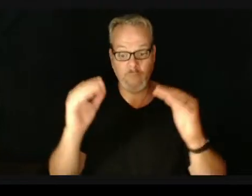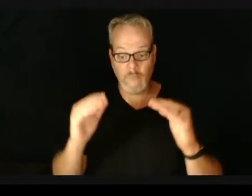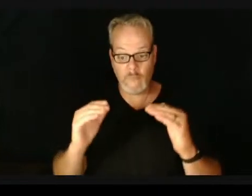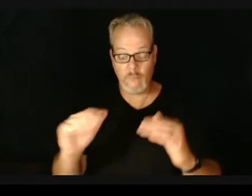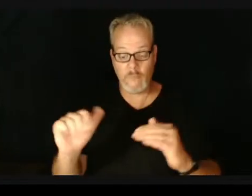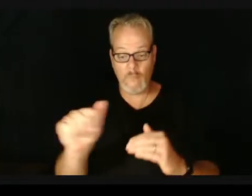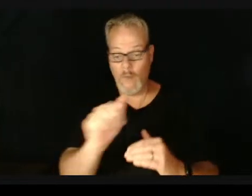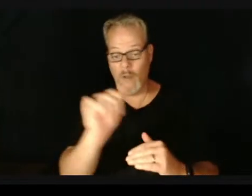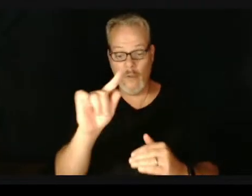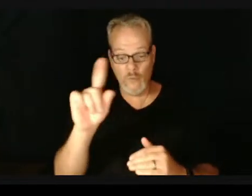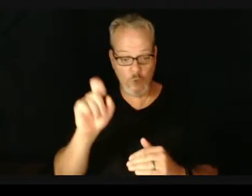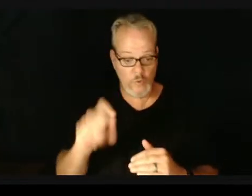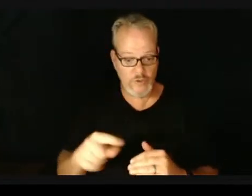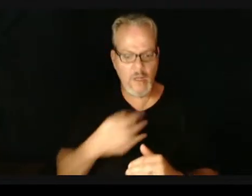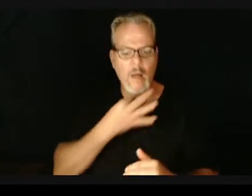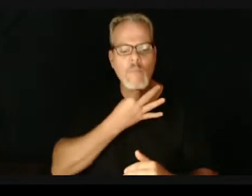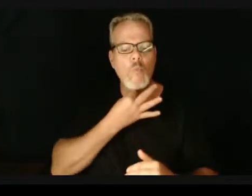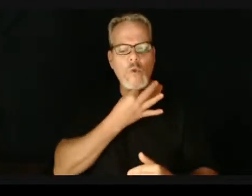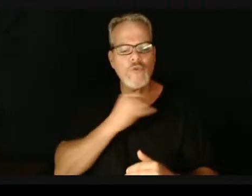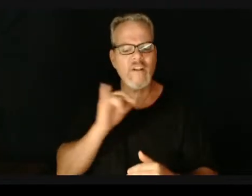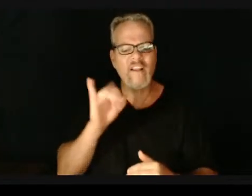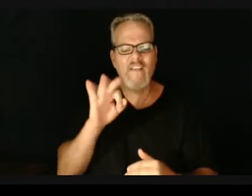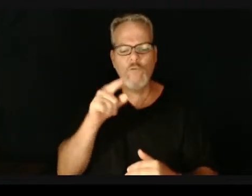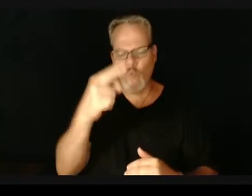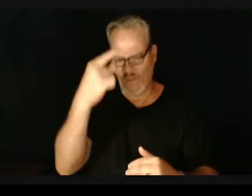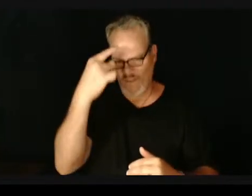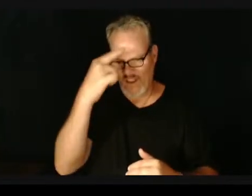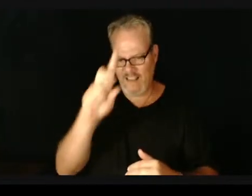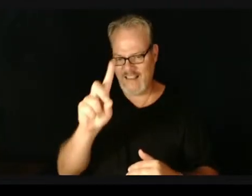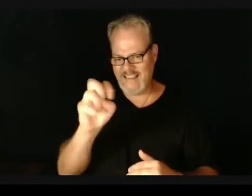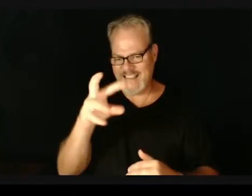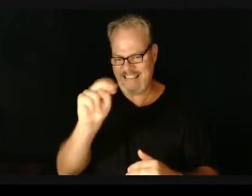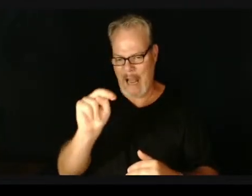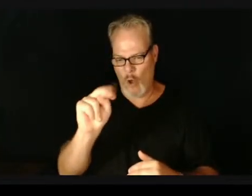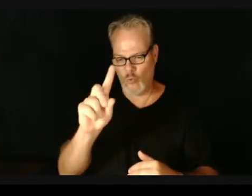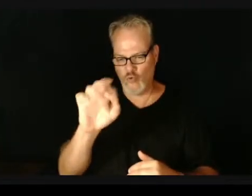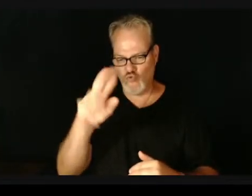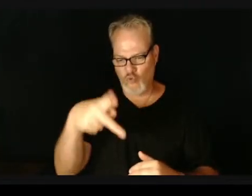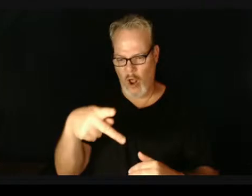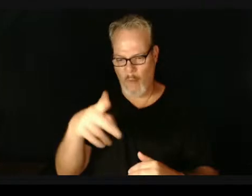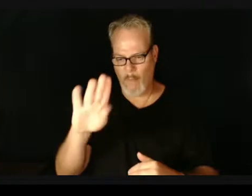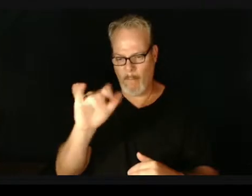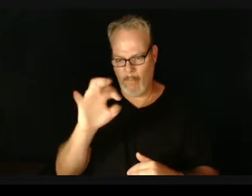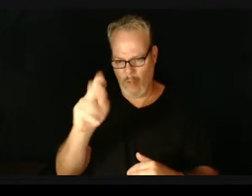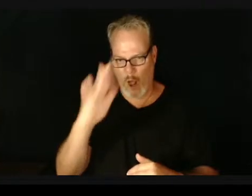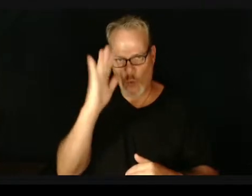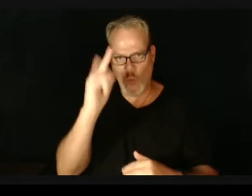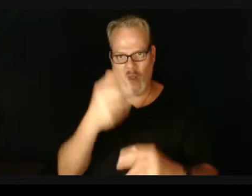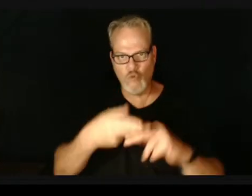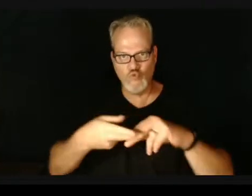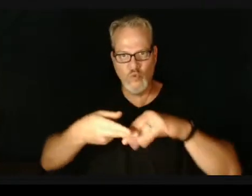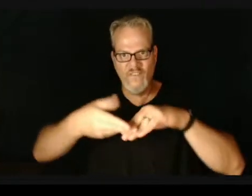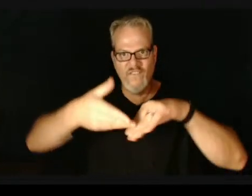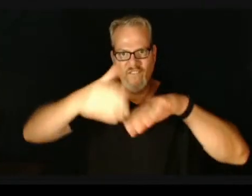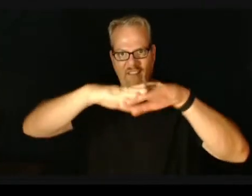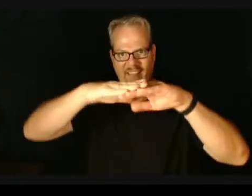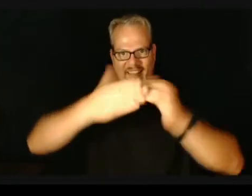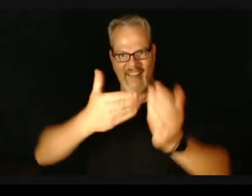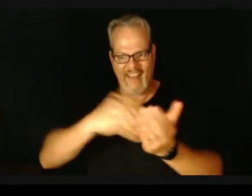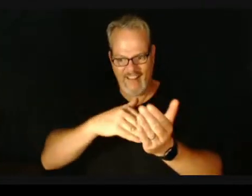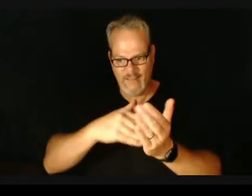wondering if you think the down drop block will refill at some point. I mean, seems like we're working on